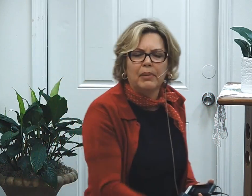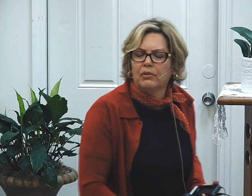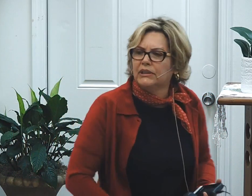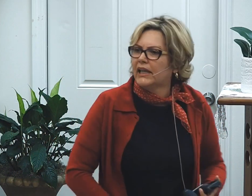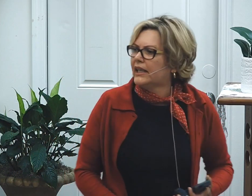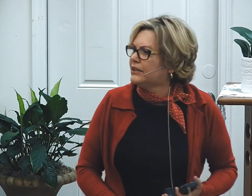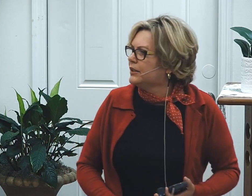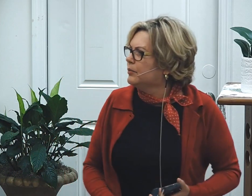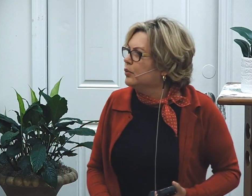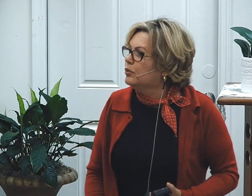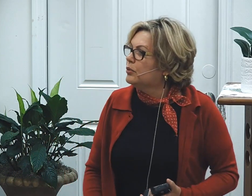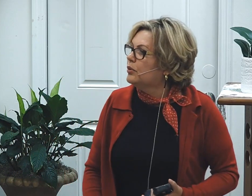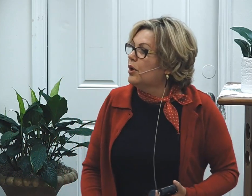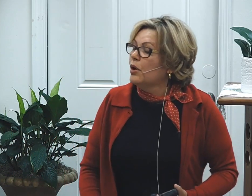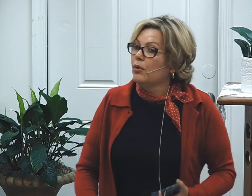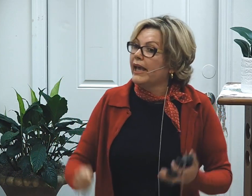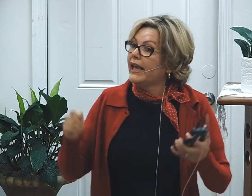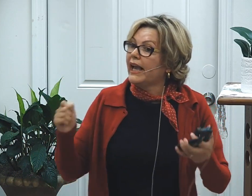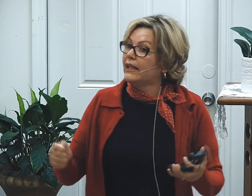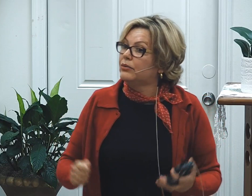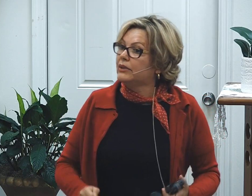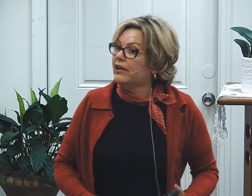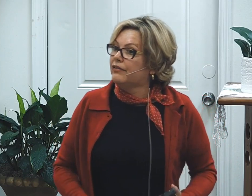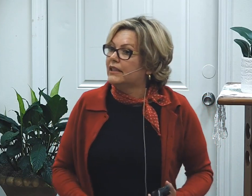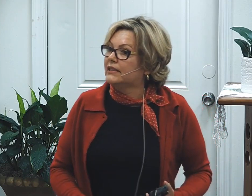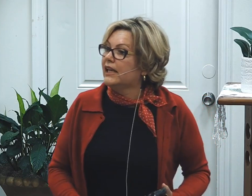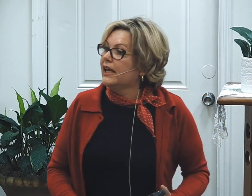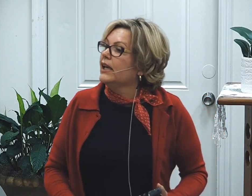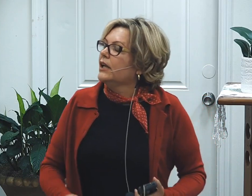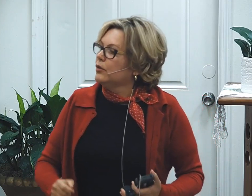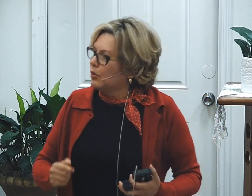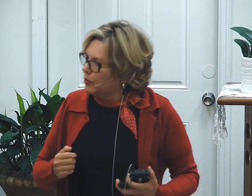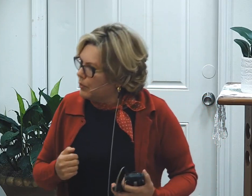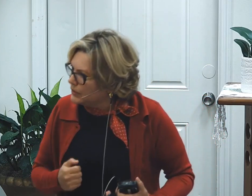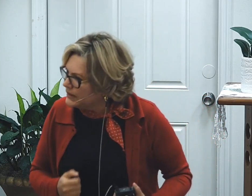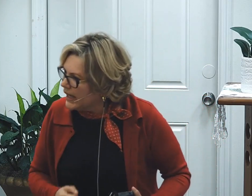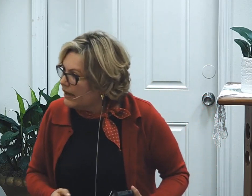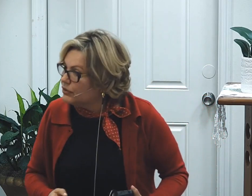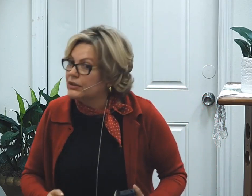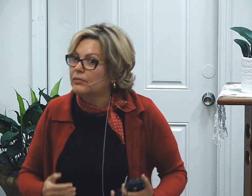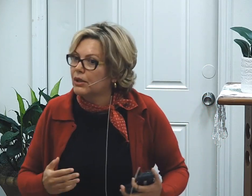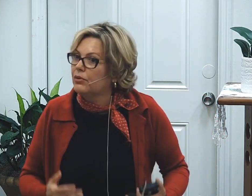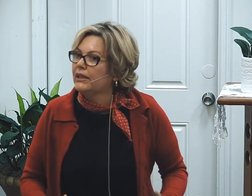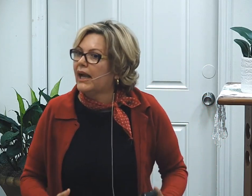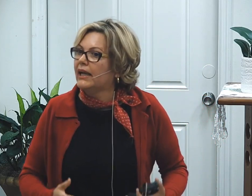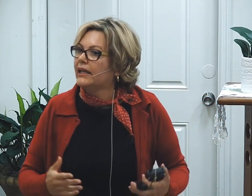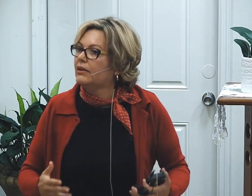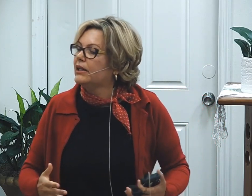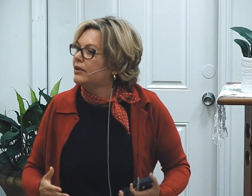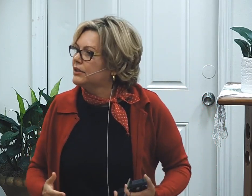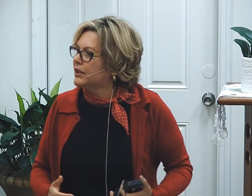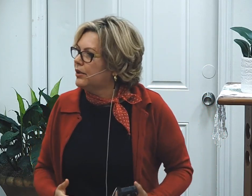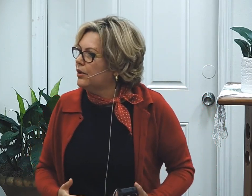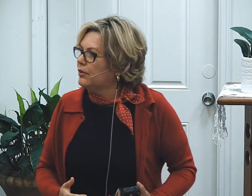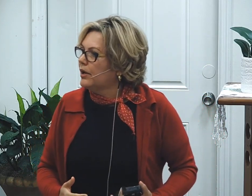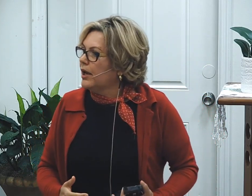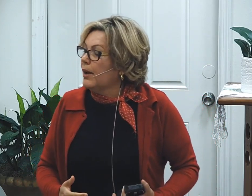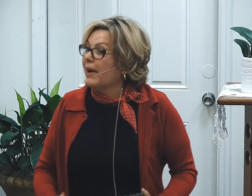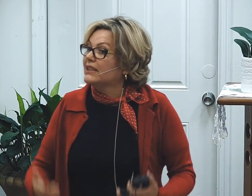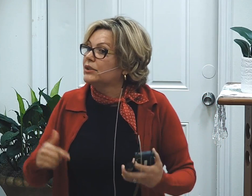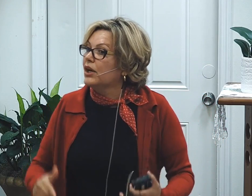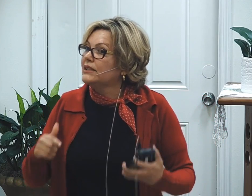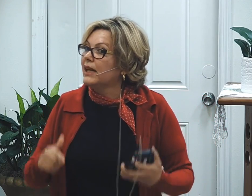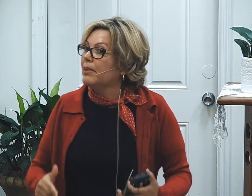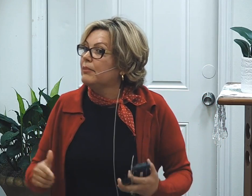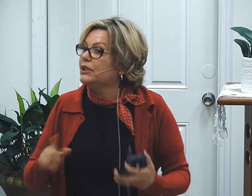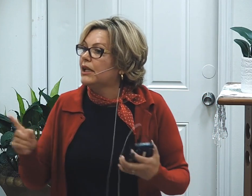studying how are we going to do to fix up the world. What each person has to do as a good servant, we need to take care of what